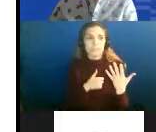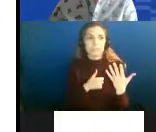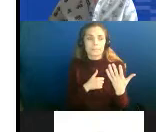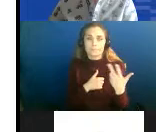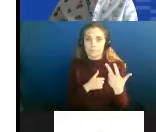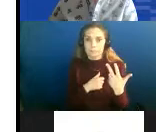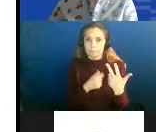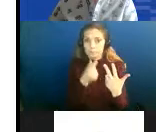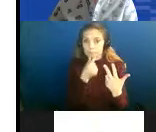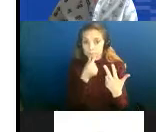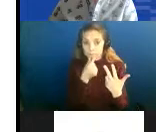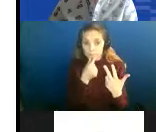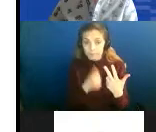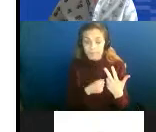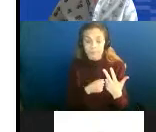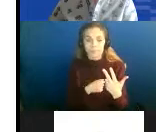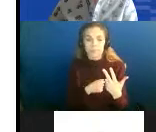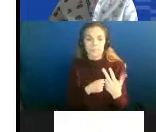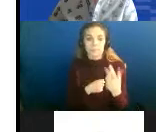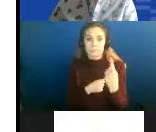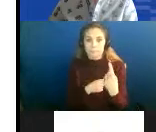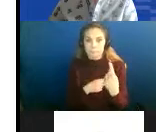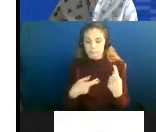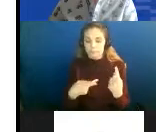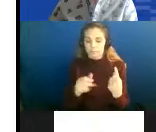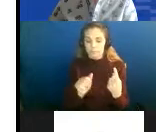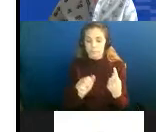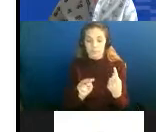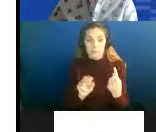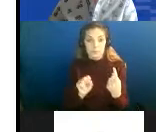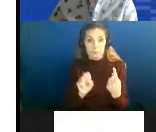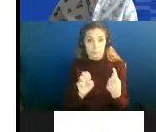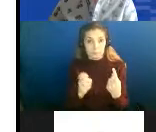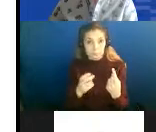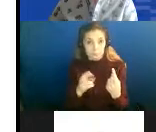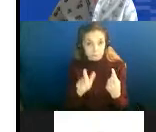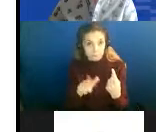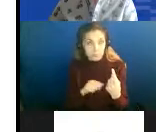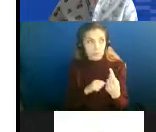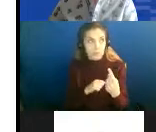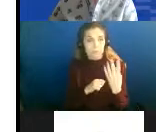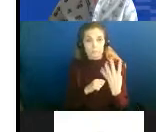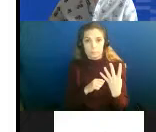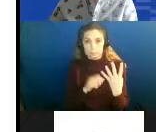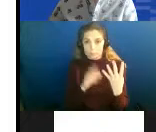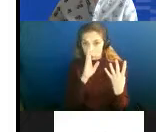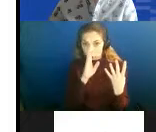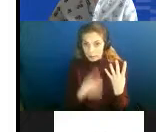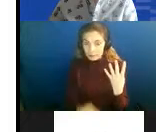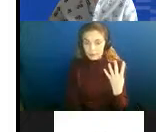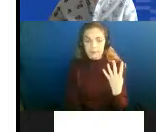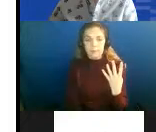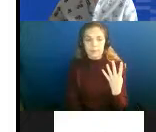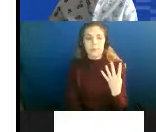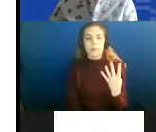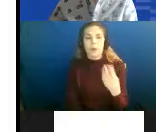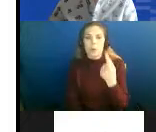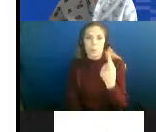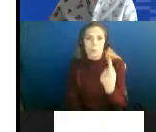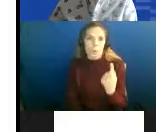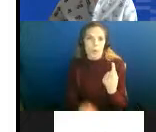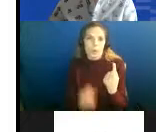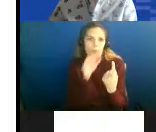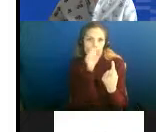as pansexual, and 4 as straight. And one of our participants chose not to share their sexual identity with us.